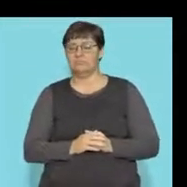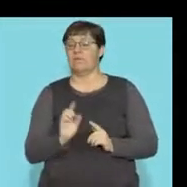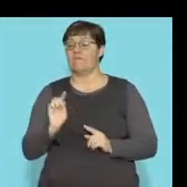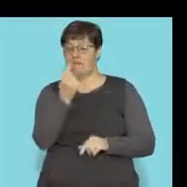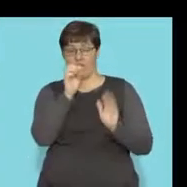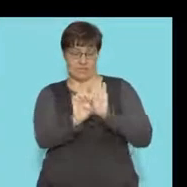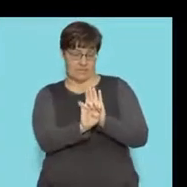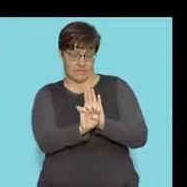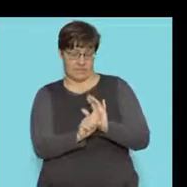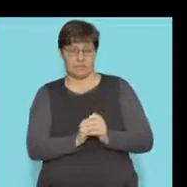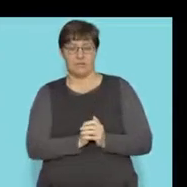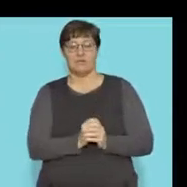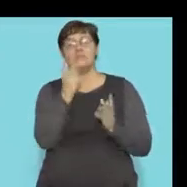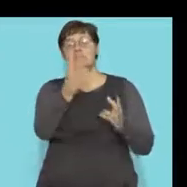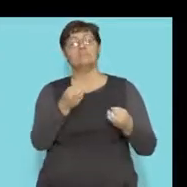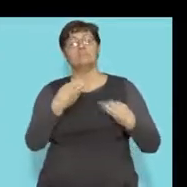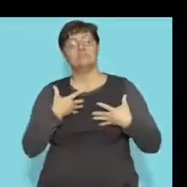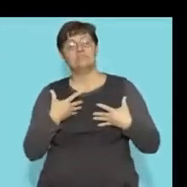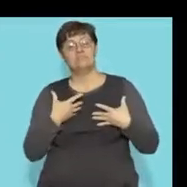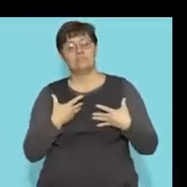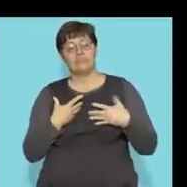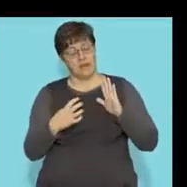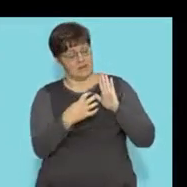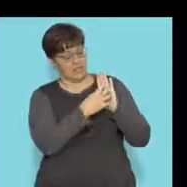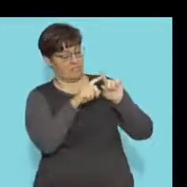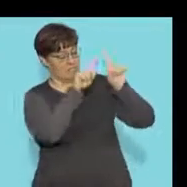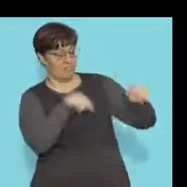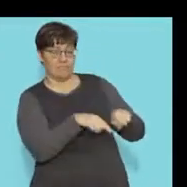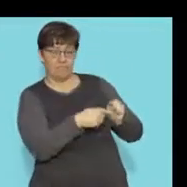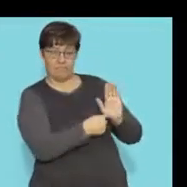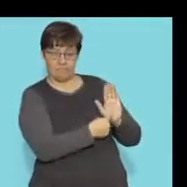So you are given the following diagram where